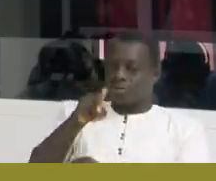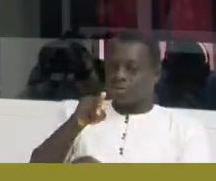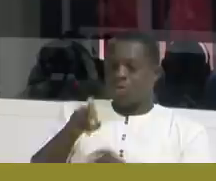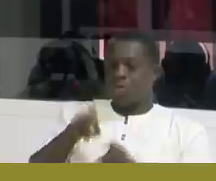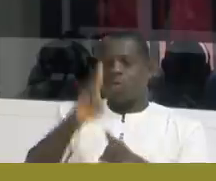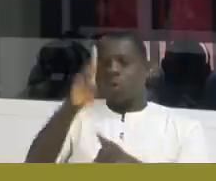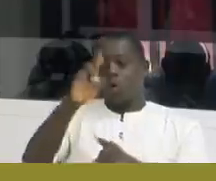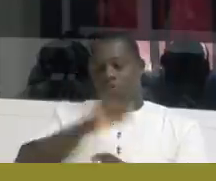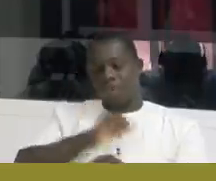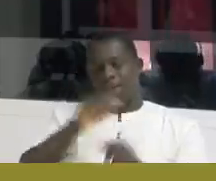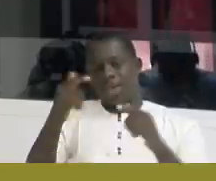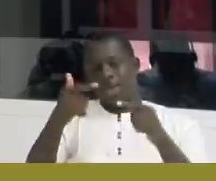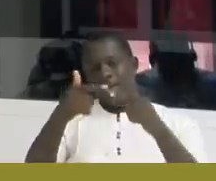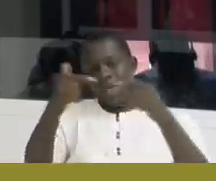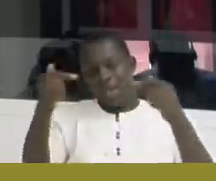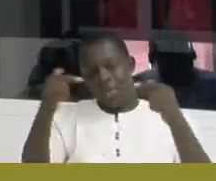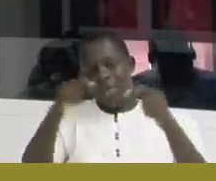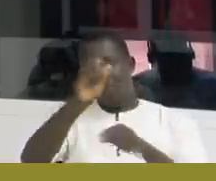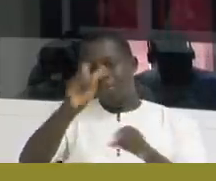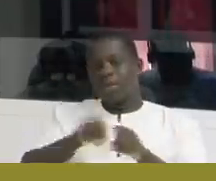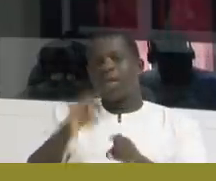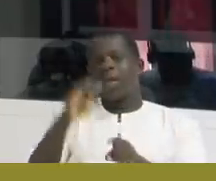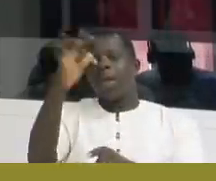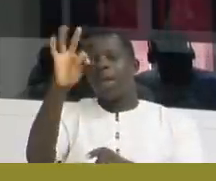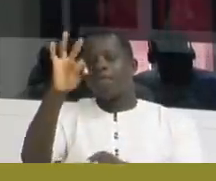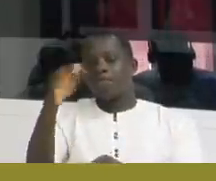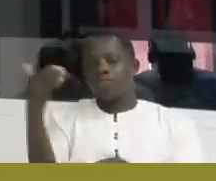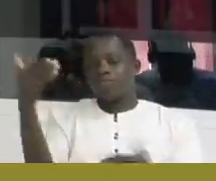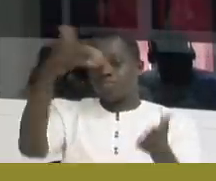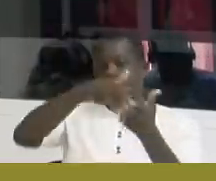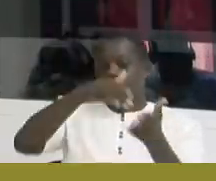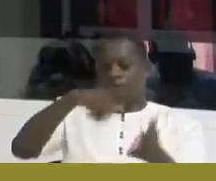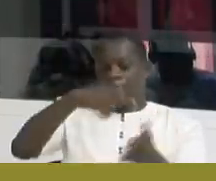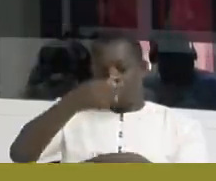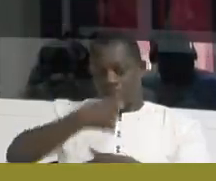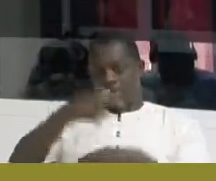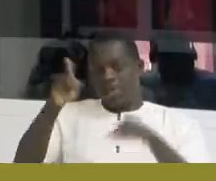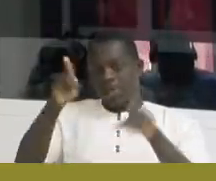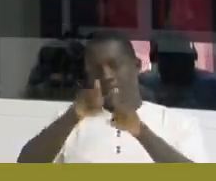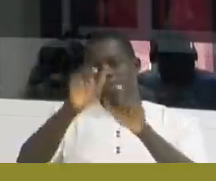my allies. And if he comes for me, he's going to come for you.